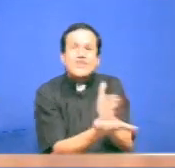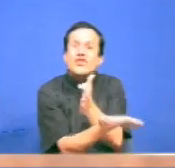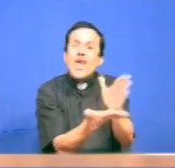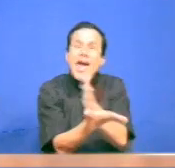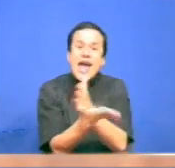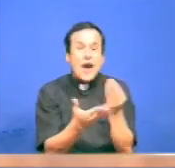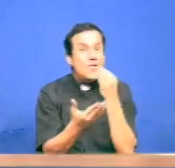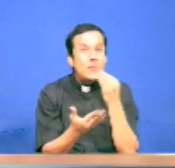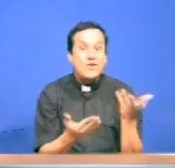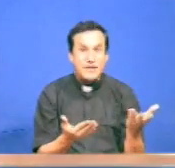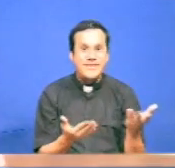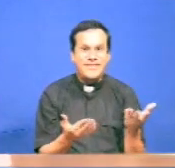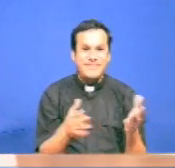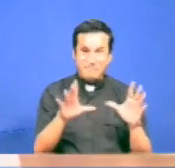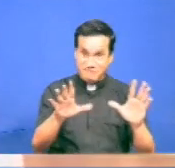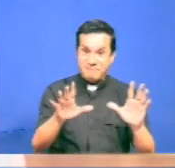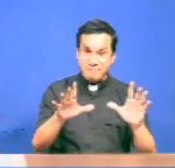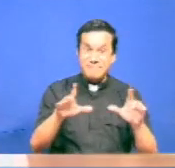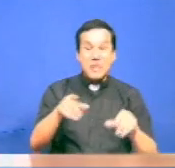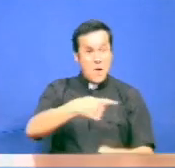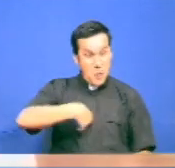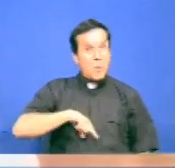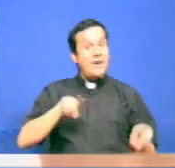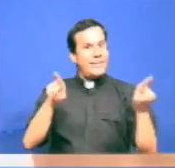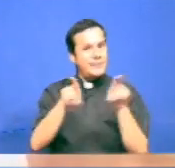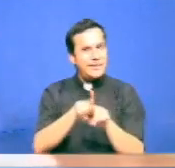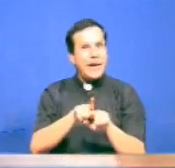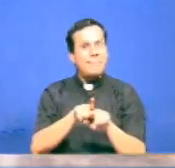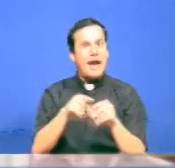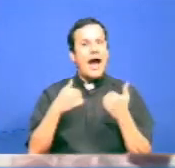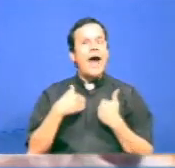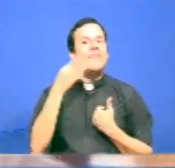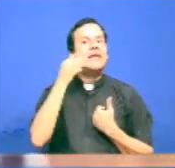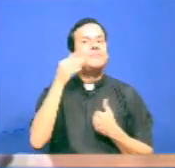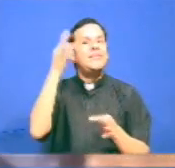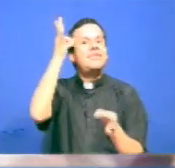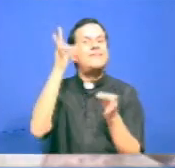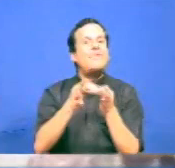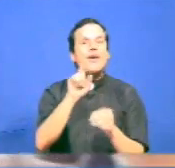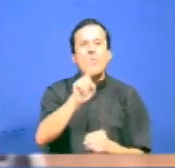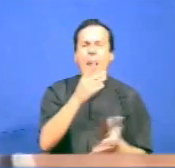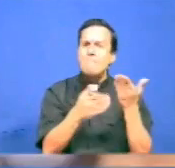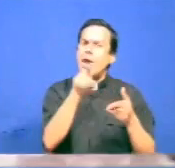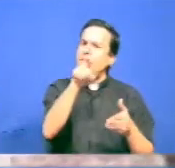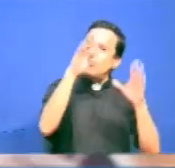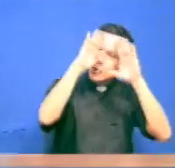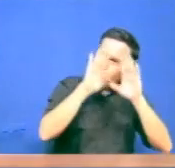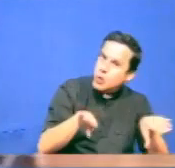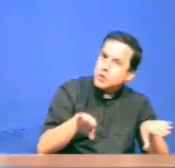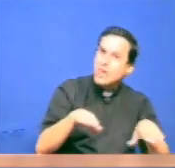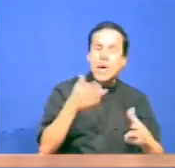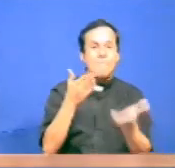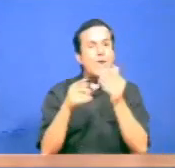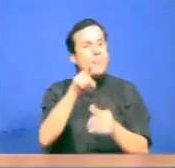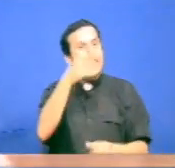we are sharing the journey of our faith. You may be Muslims, you may be Catholic, you may be Protestant, you may be